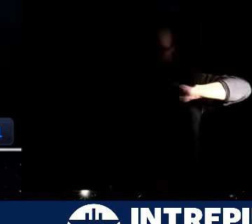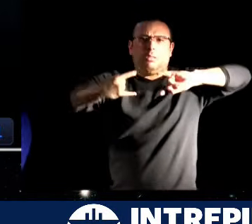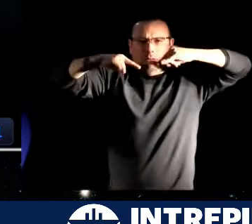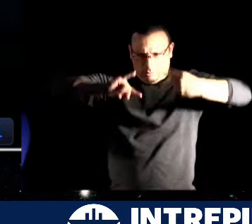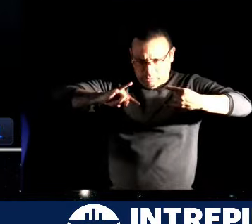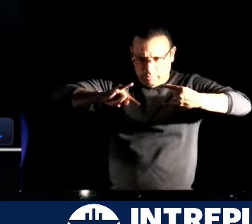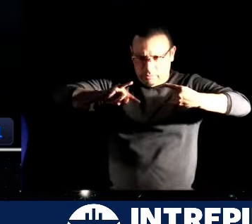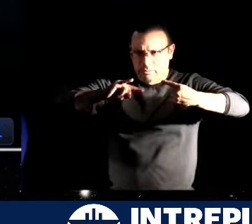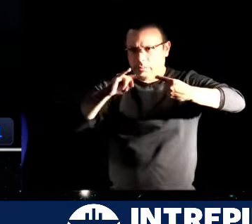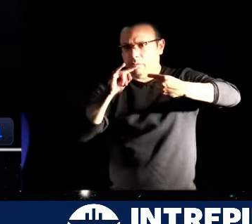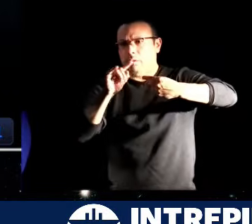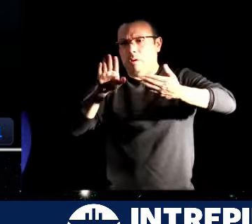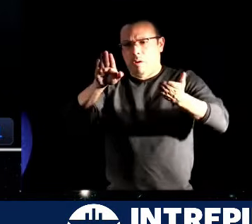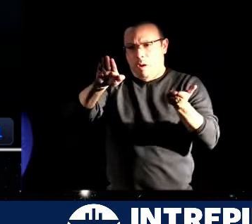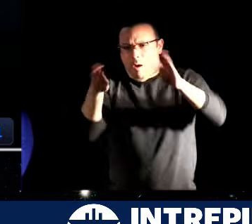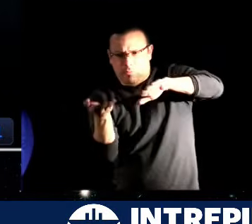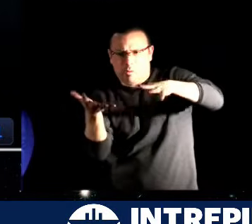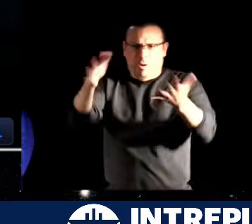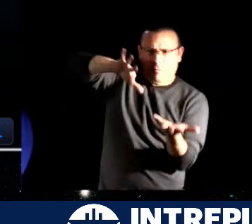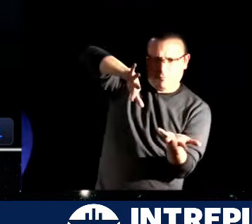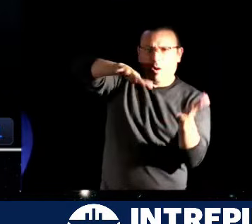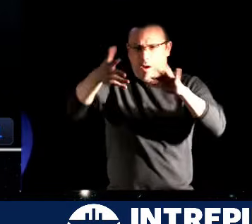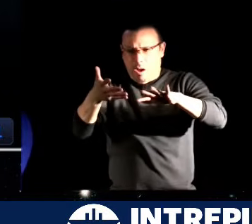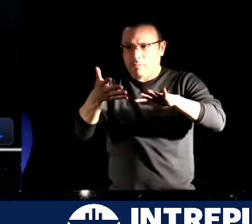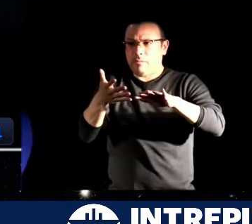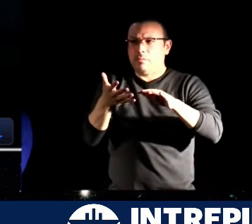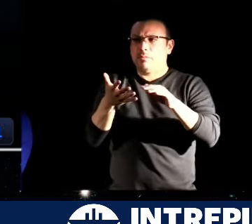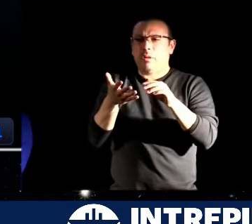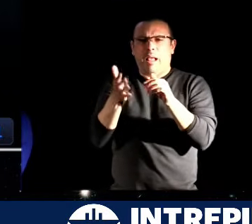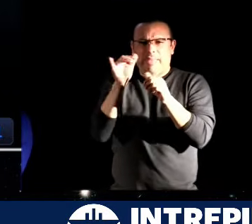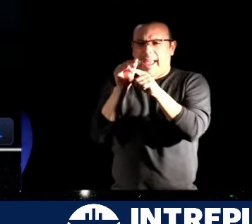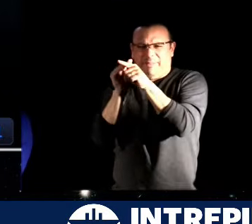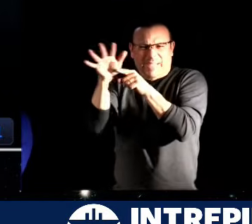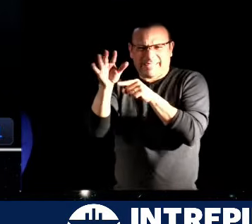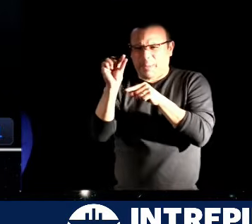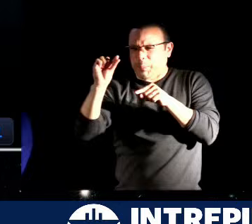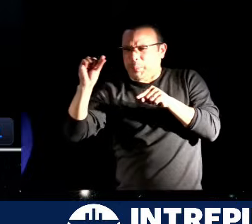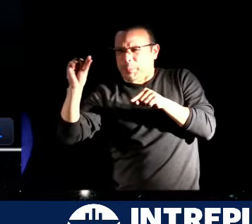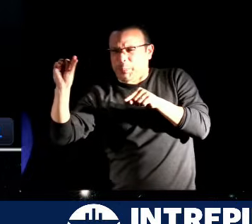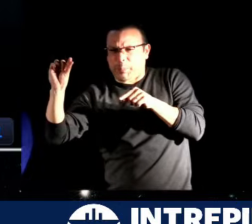release the energy to the plasma. And that's how it's done. That's what we call the